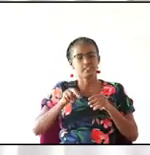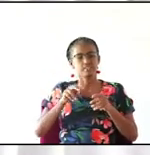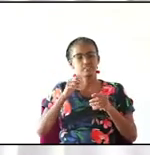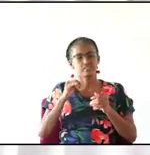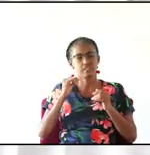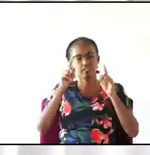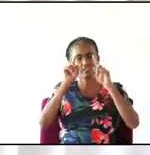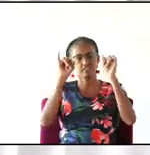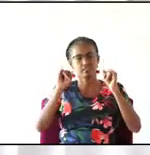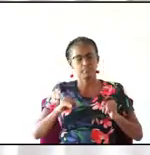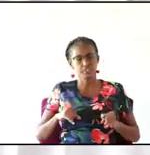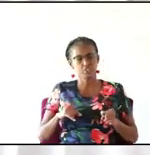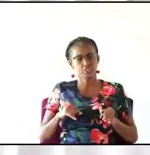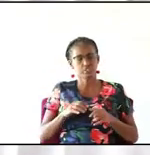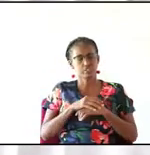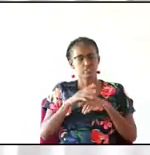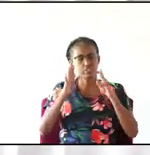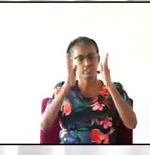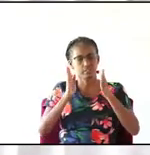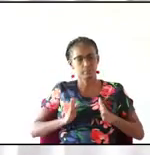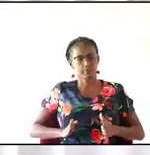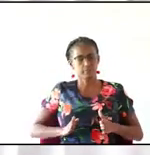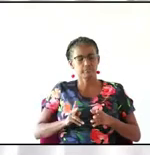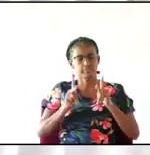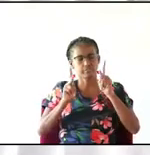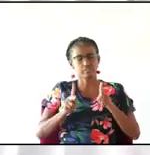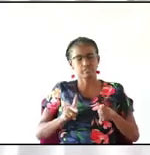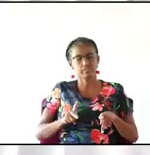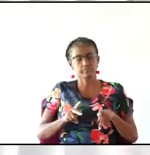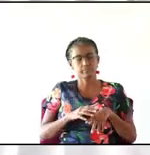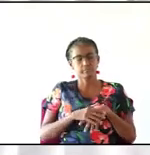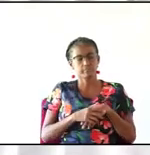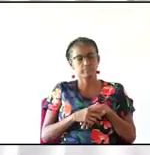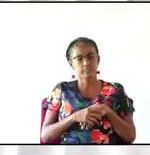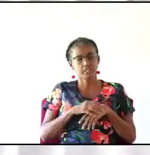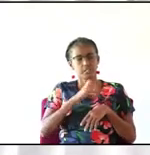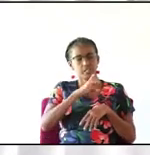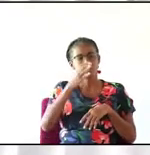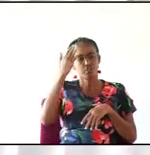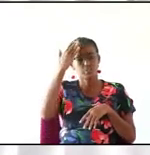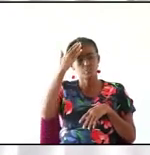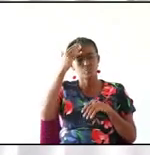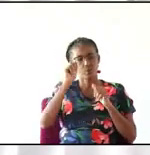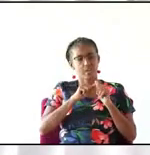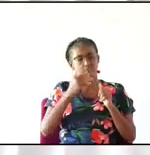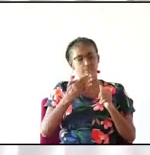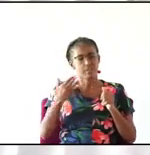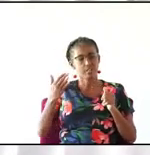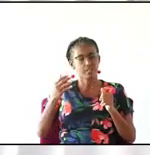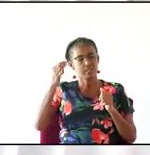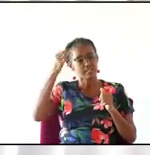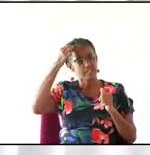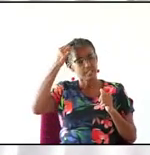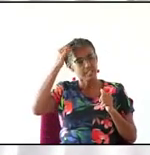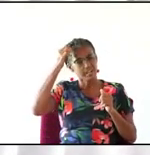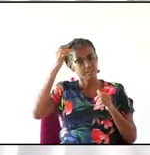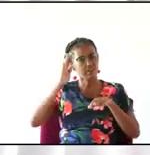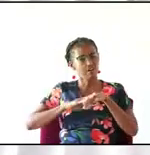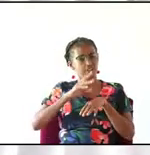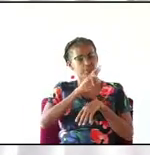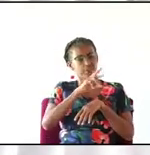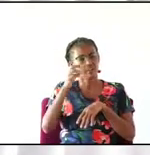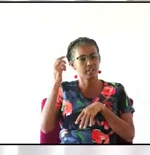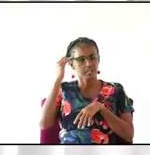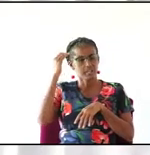world, God knew me best. He knew every single strand of hair on my head. He could count them. And it reminded